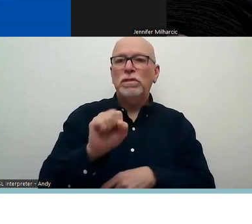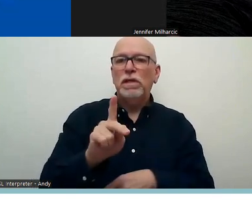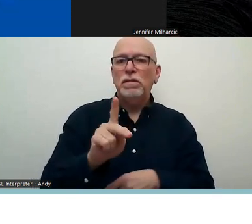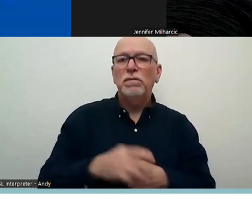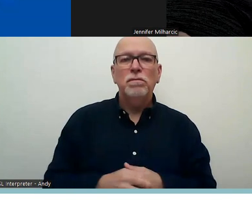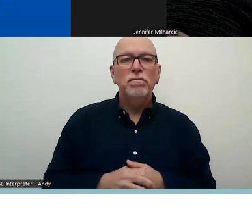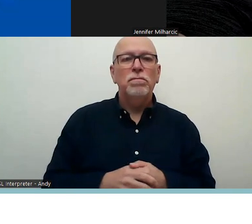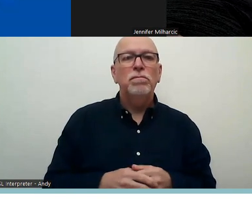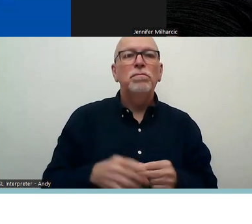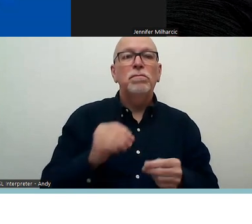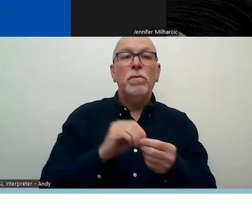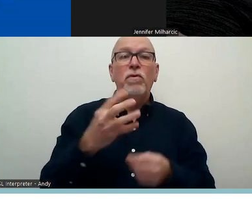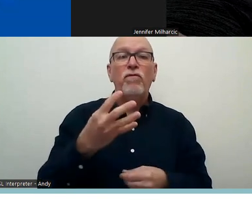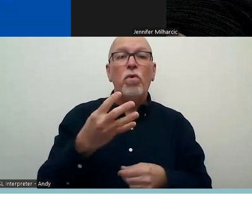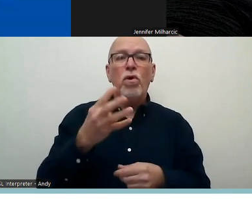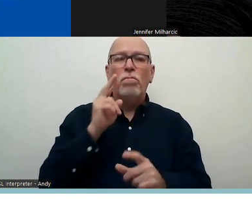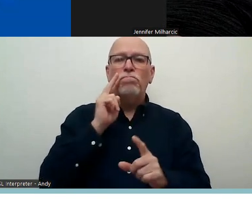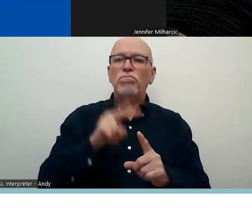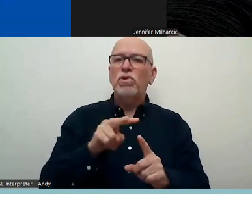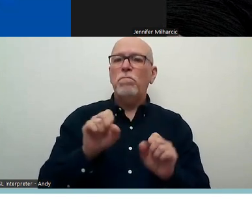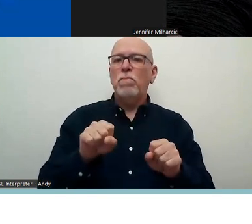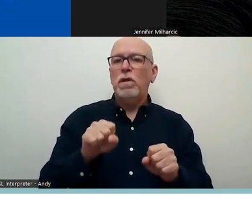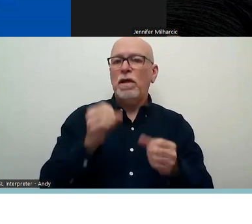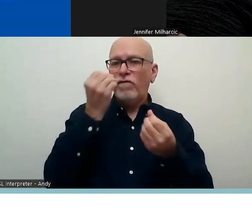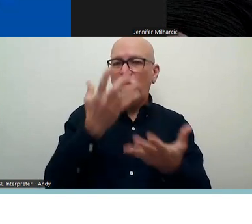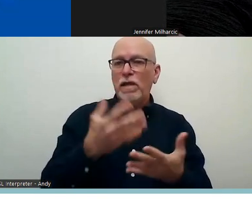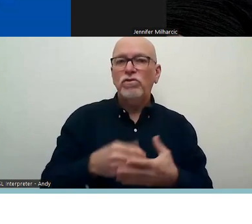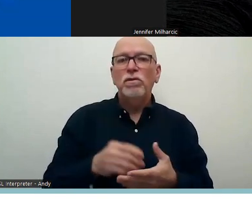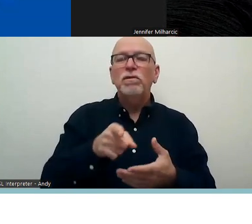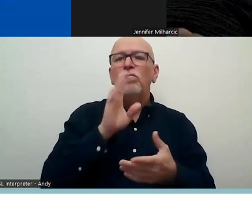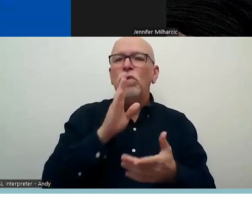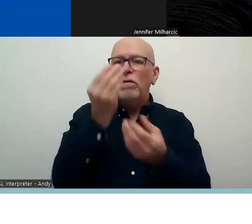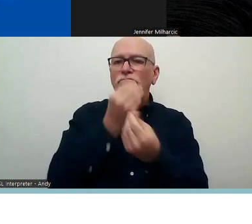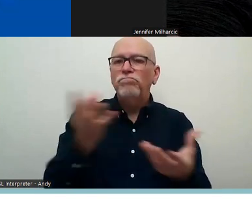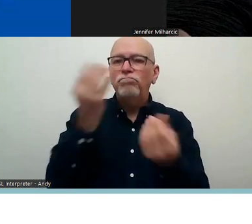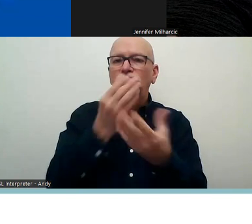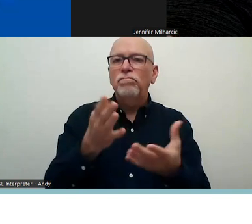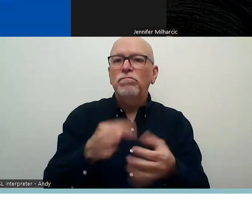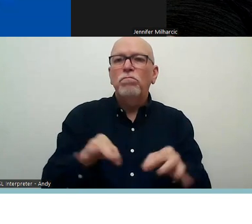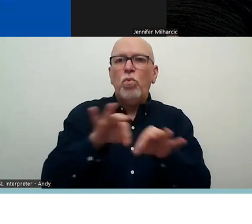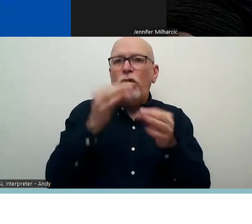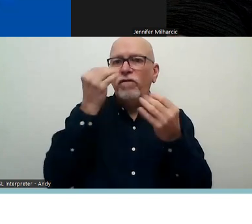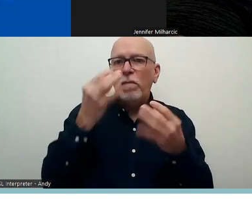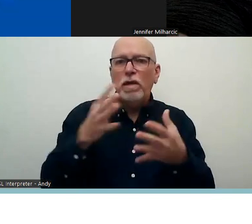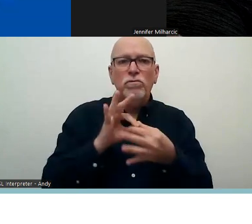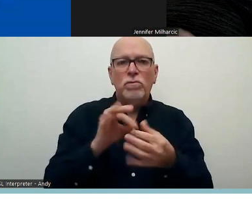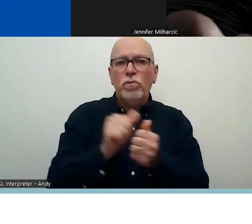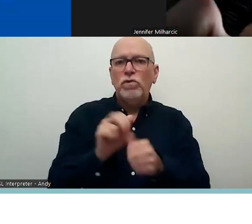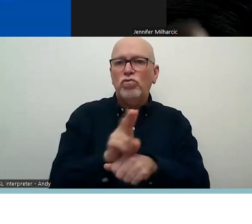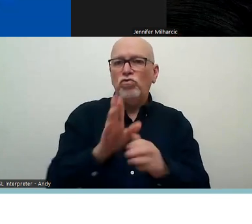perceptible information this communicates necessary information effectively to the user